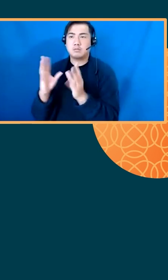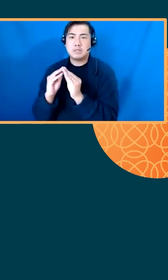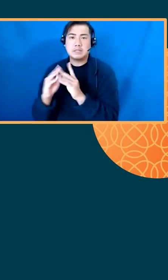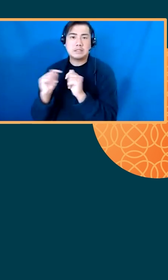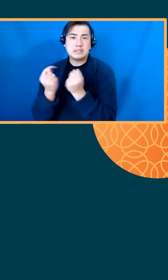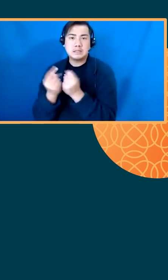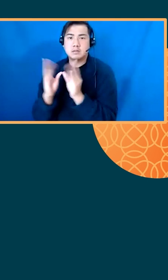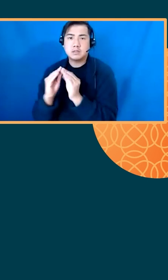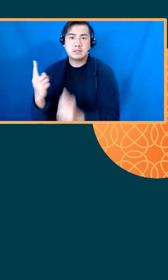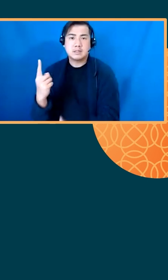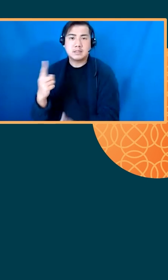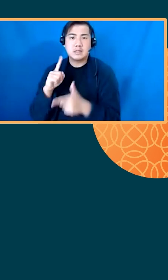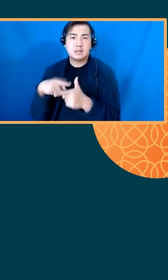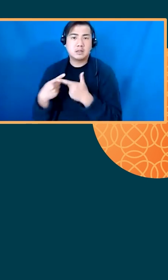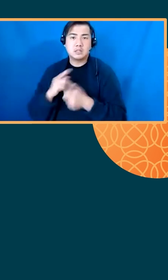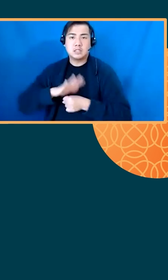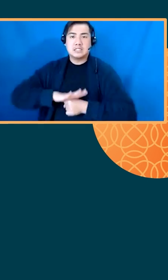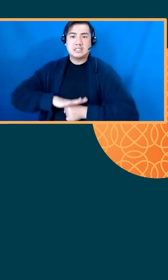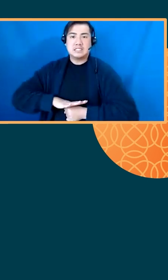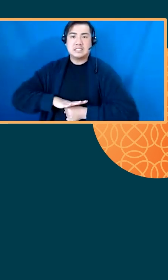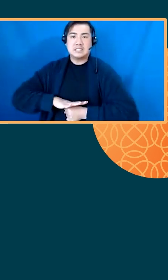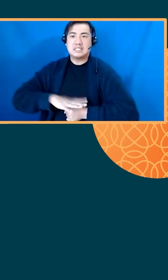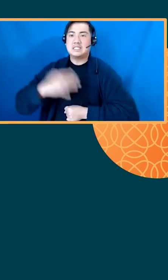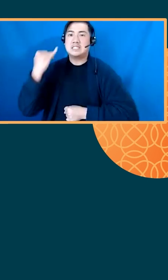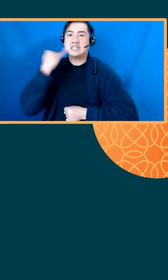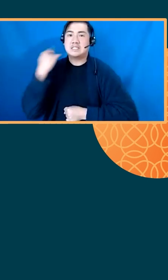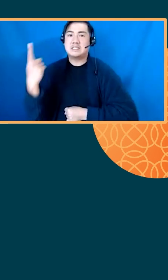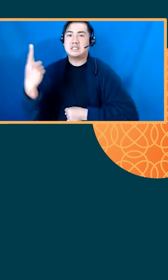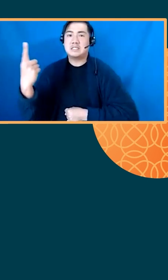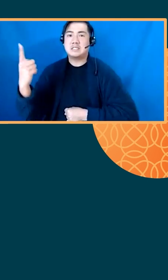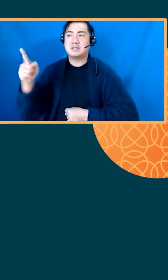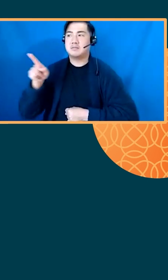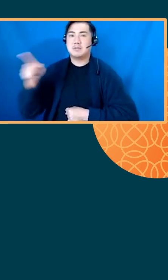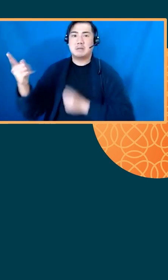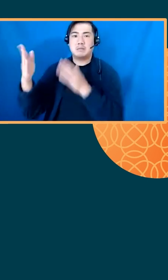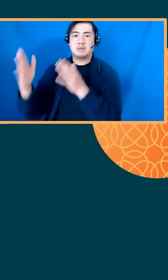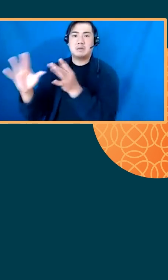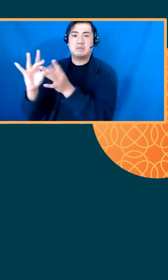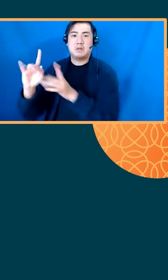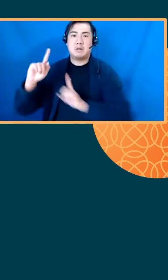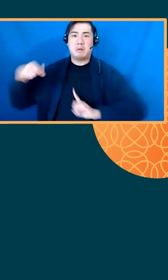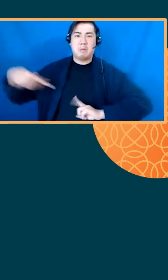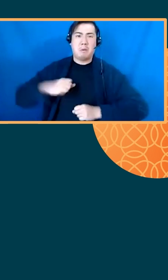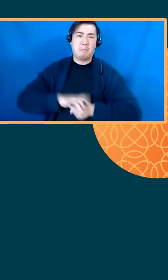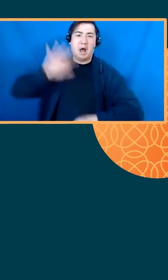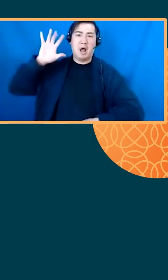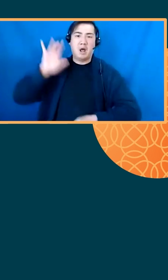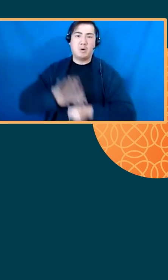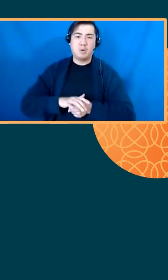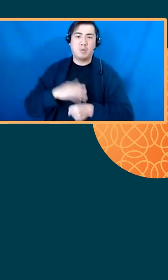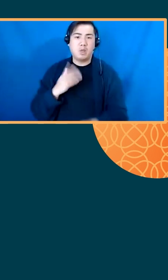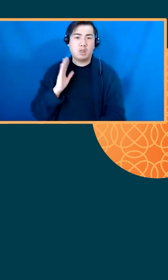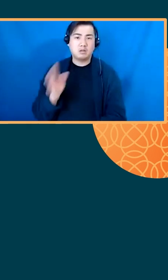and one little innuendo from someone across the room is probably going to set me off. But